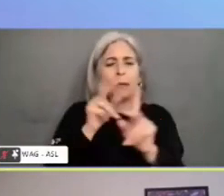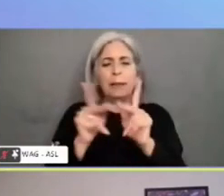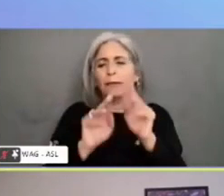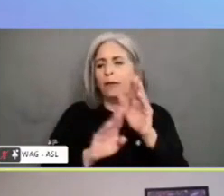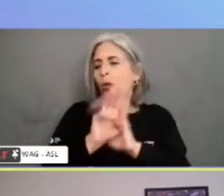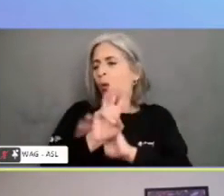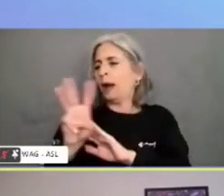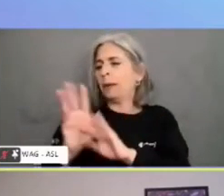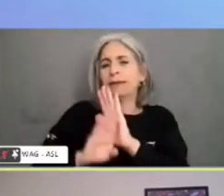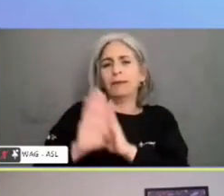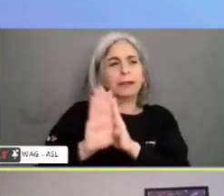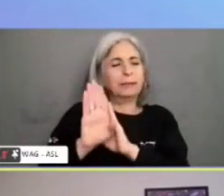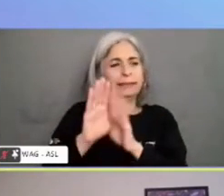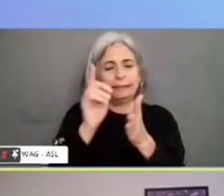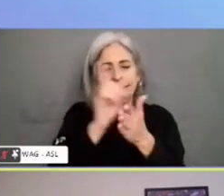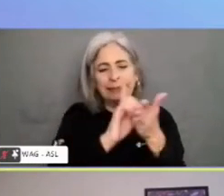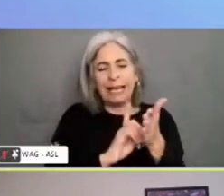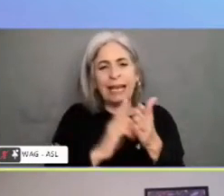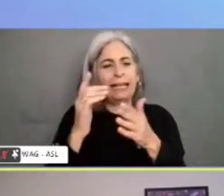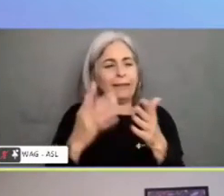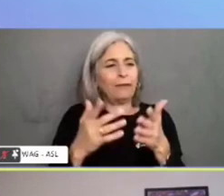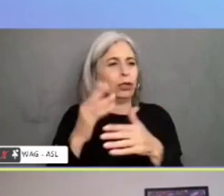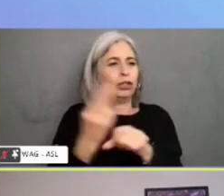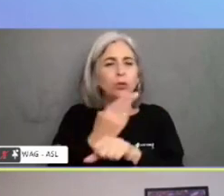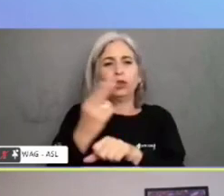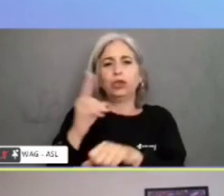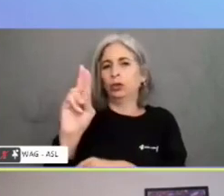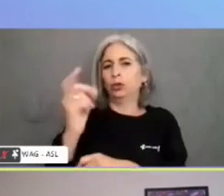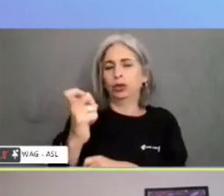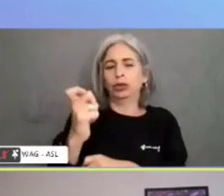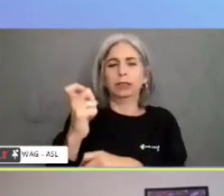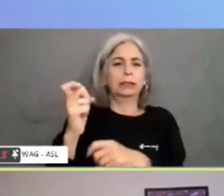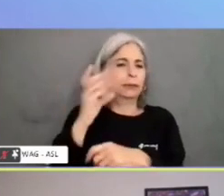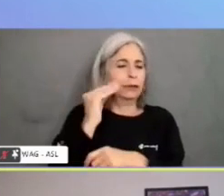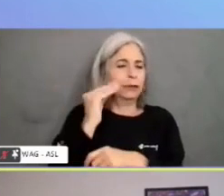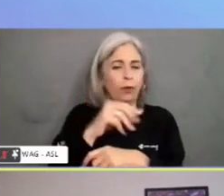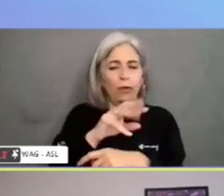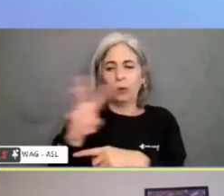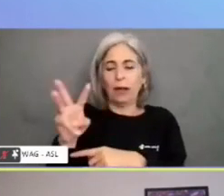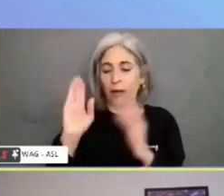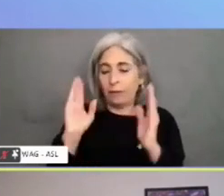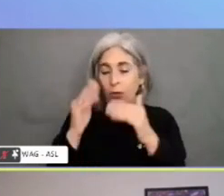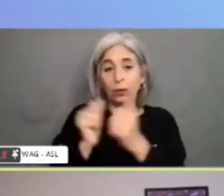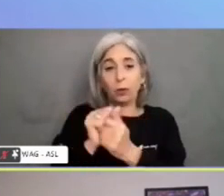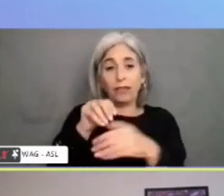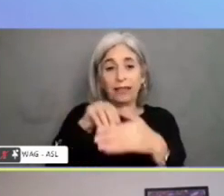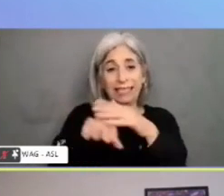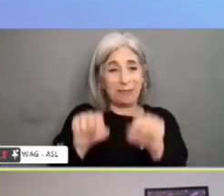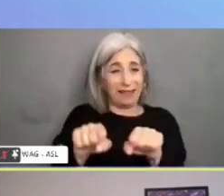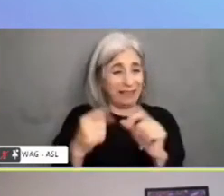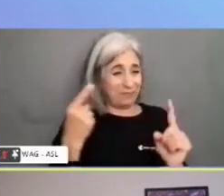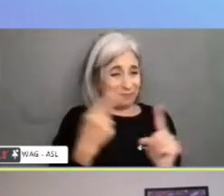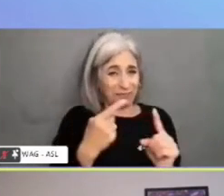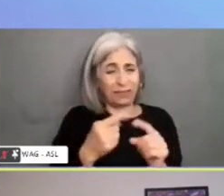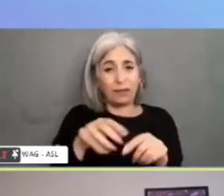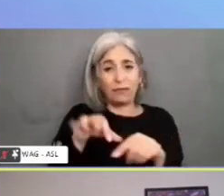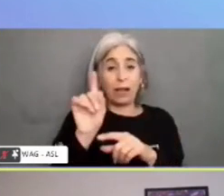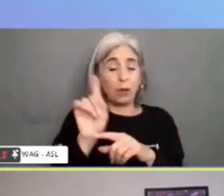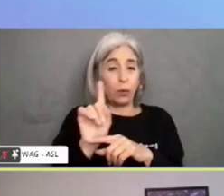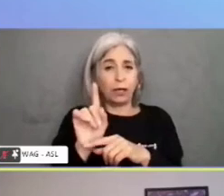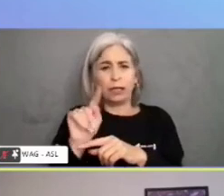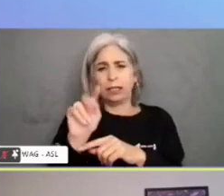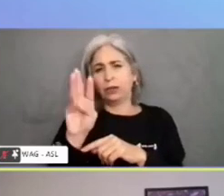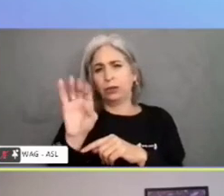about building user experiences for the web in a hands-on way with a focus on accessibility. And you can find that at